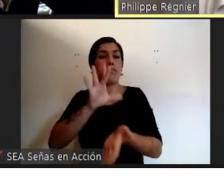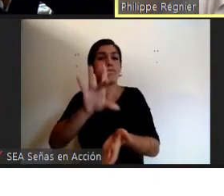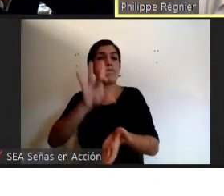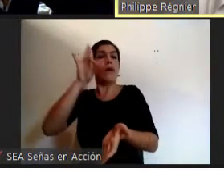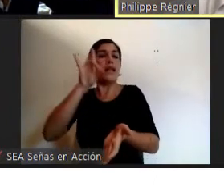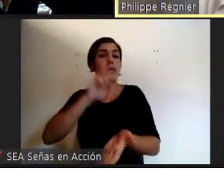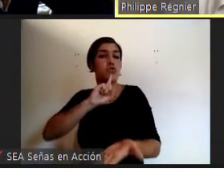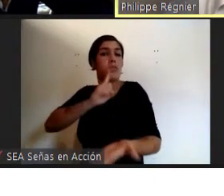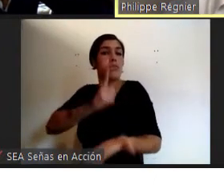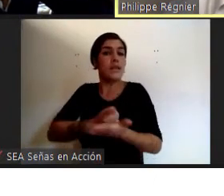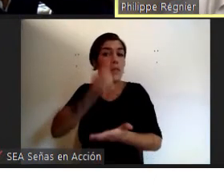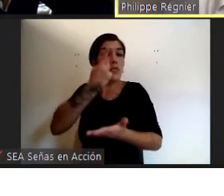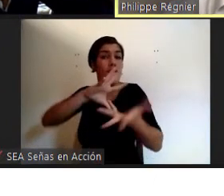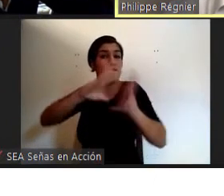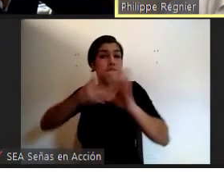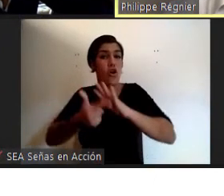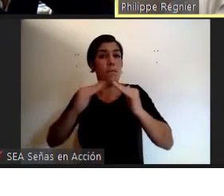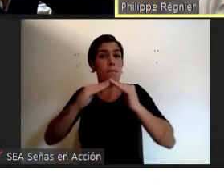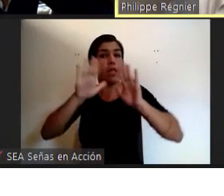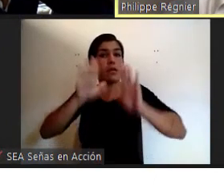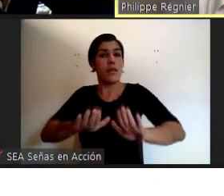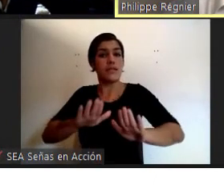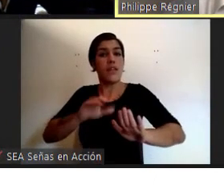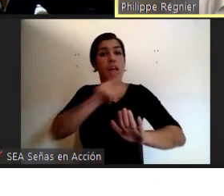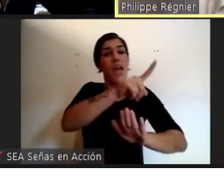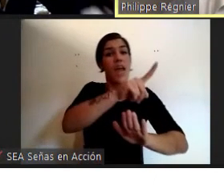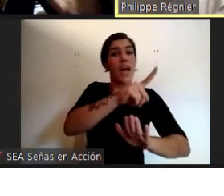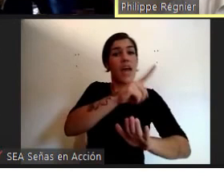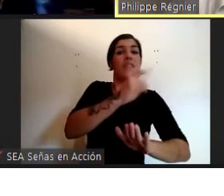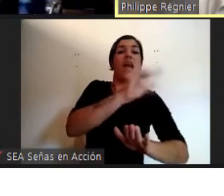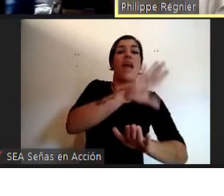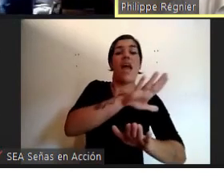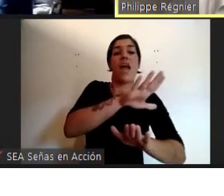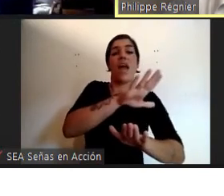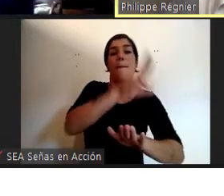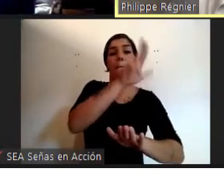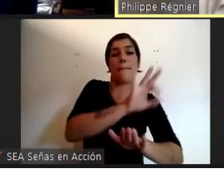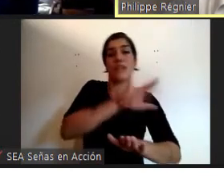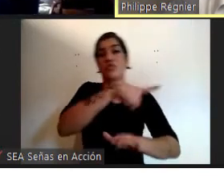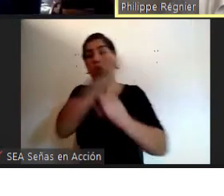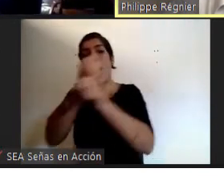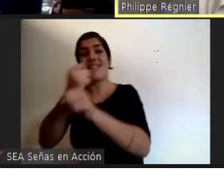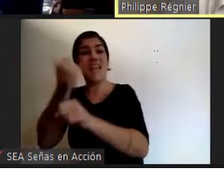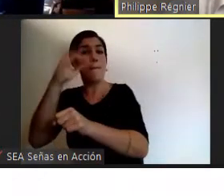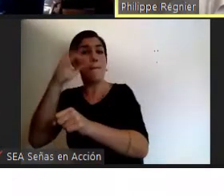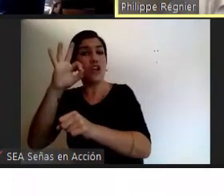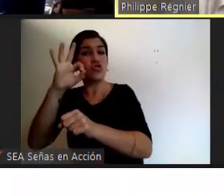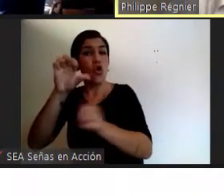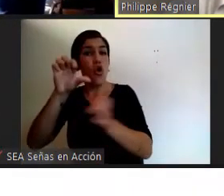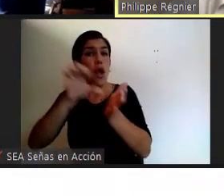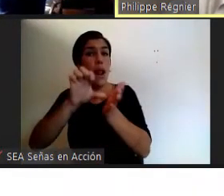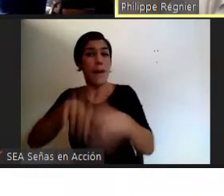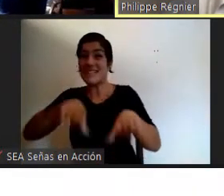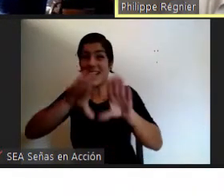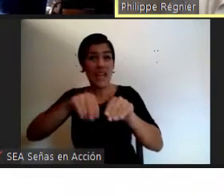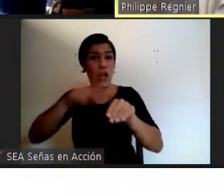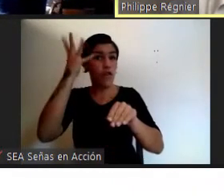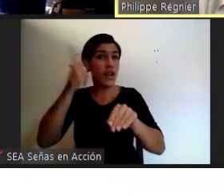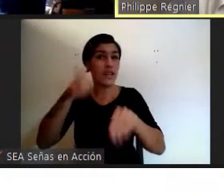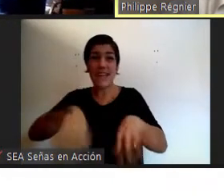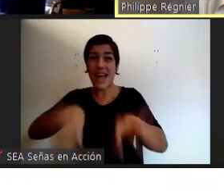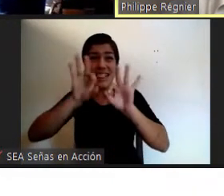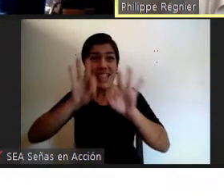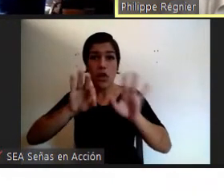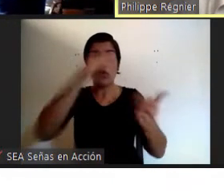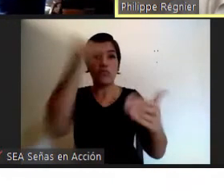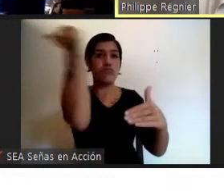the country was at a lockdown between March 17 and May 11. For the first time after the Second